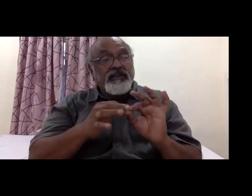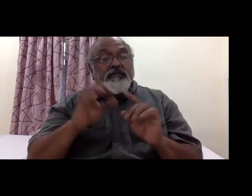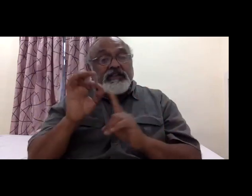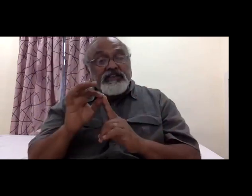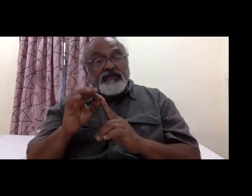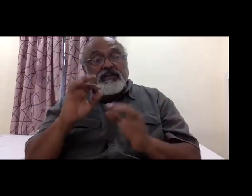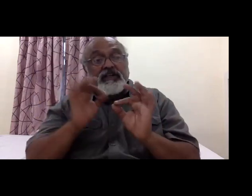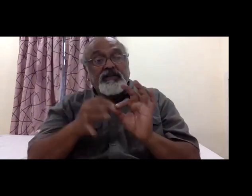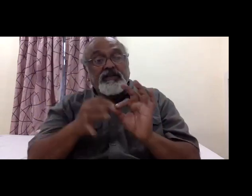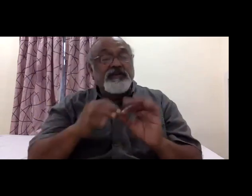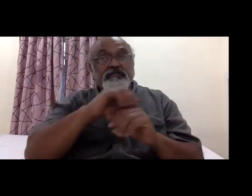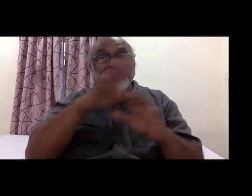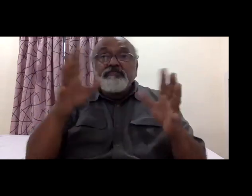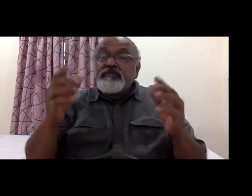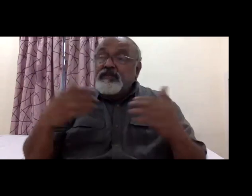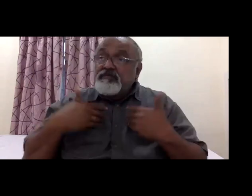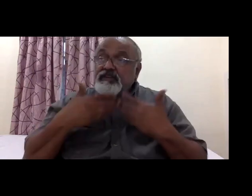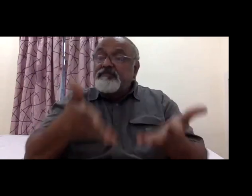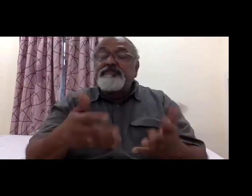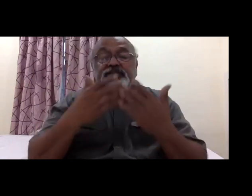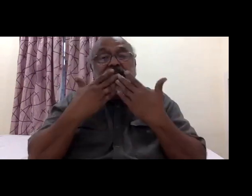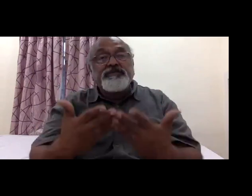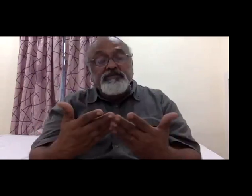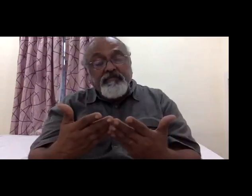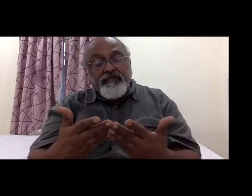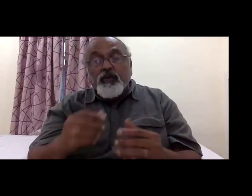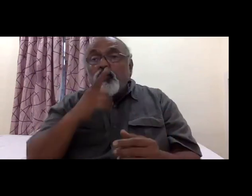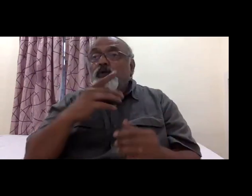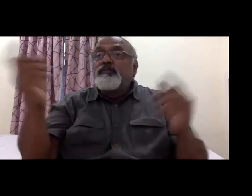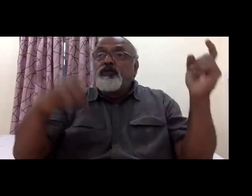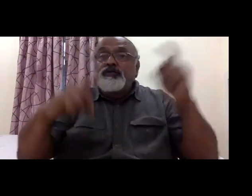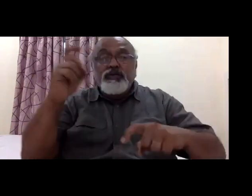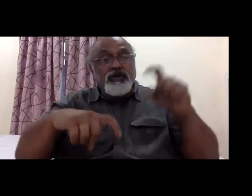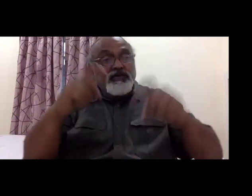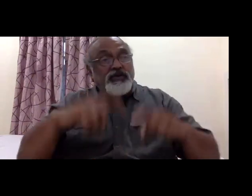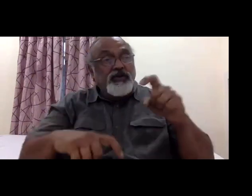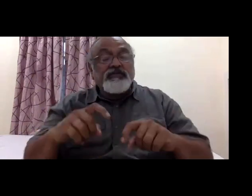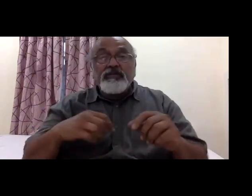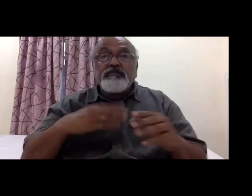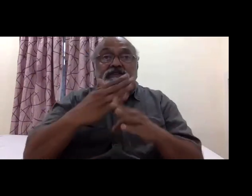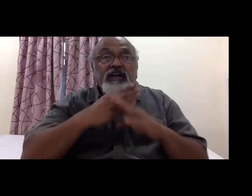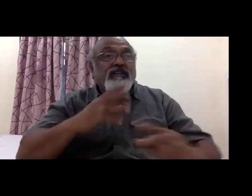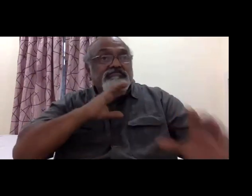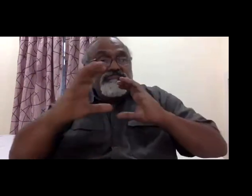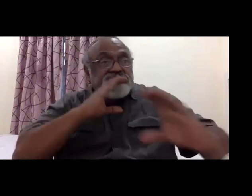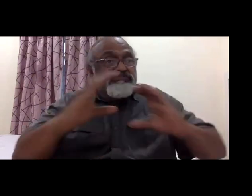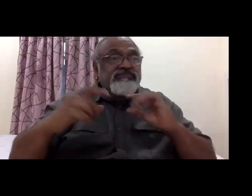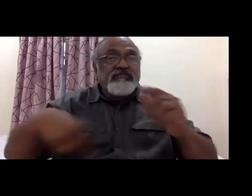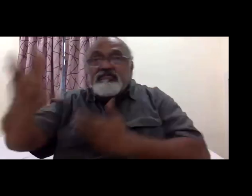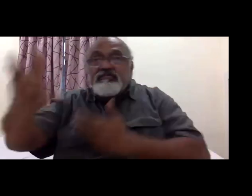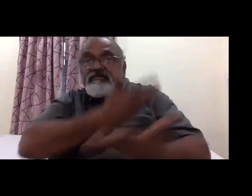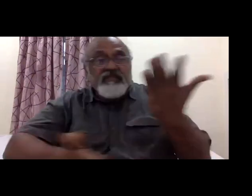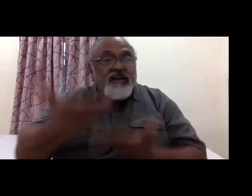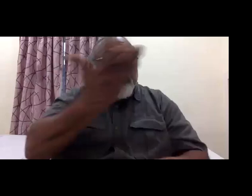for interpreting the session. I also thank the participants for actively taking part in all the discussions.